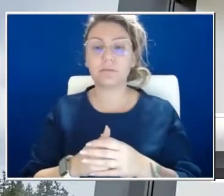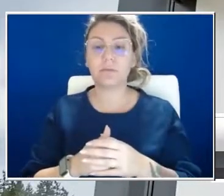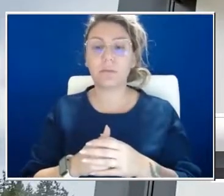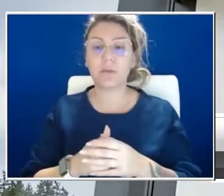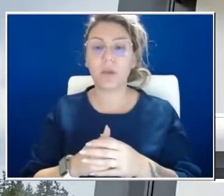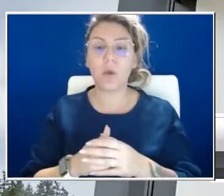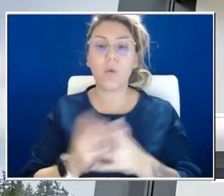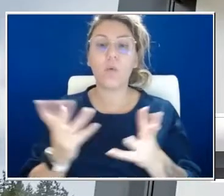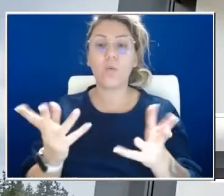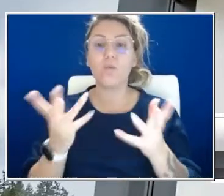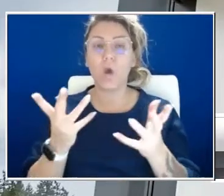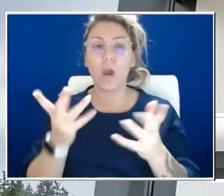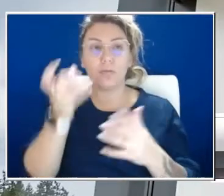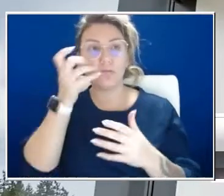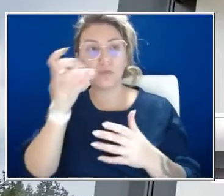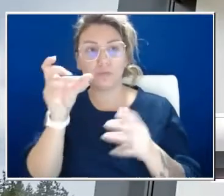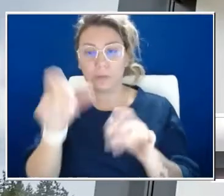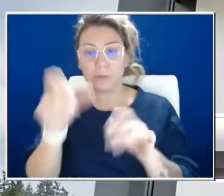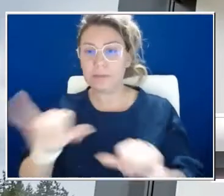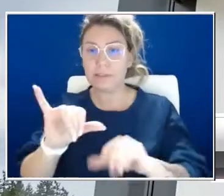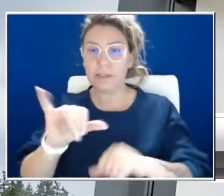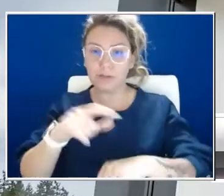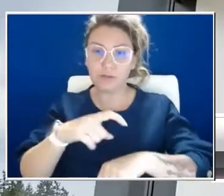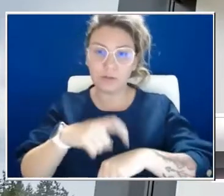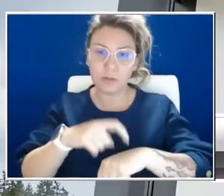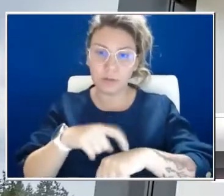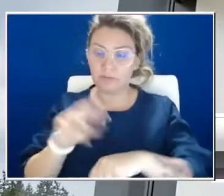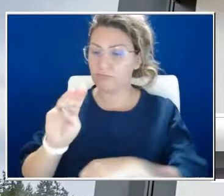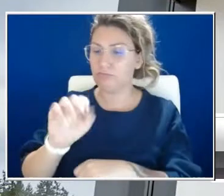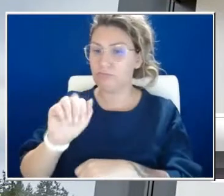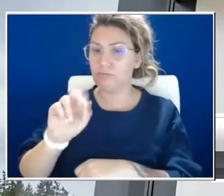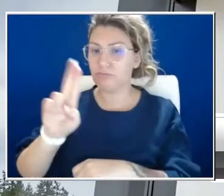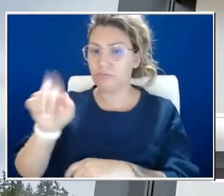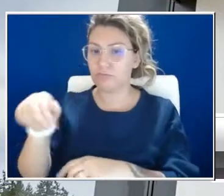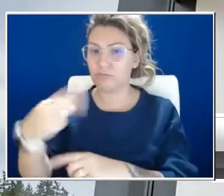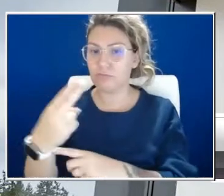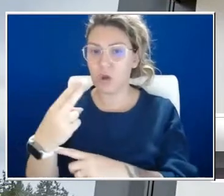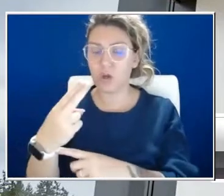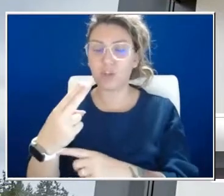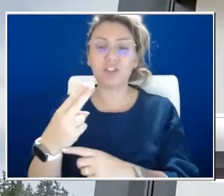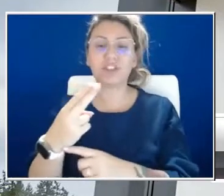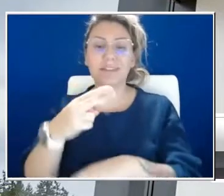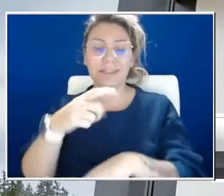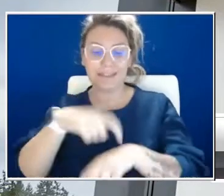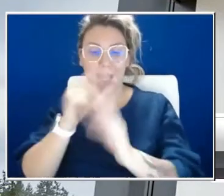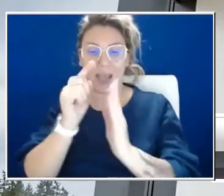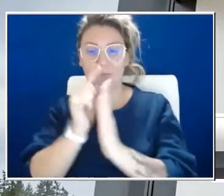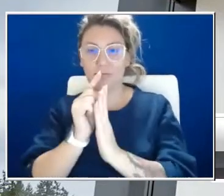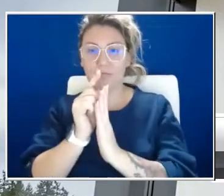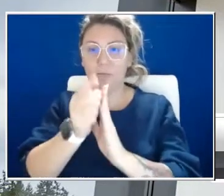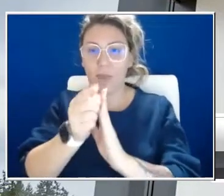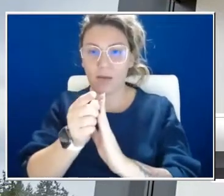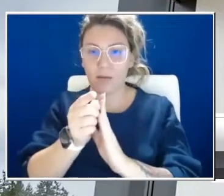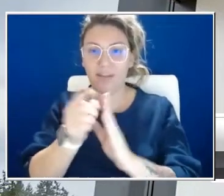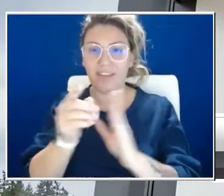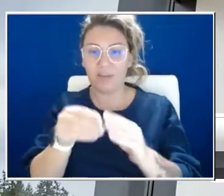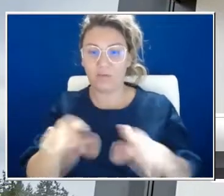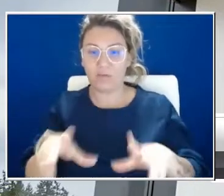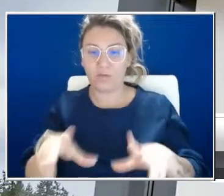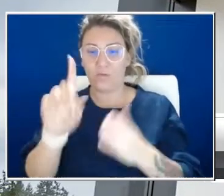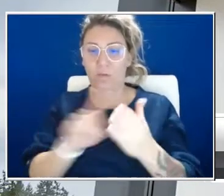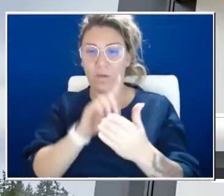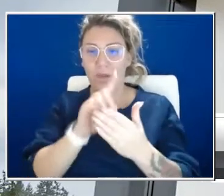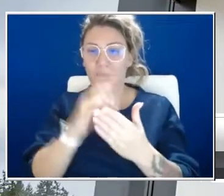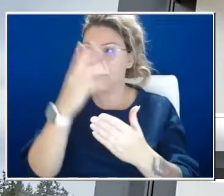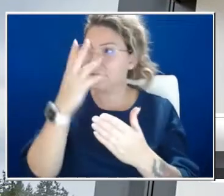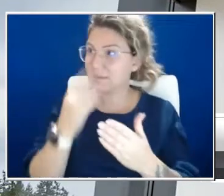standard time because when in March the time moves forward, you are basically losing an hour of sleep. And a